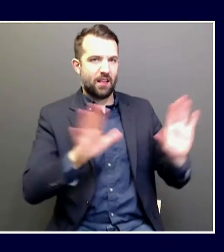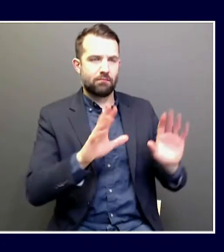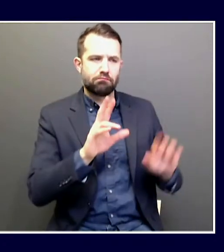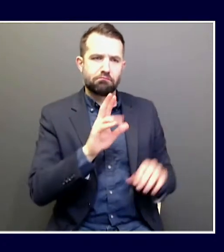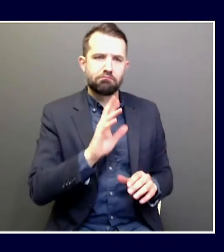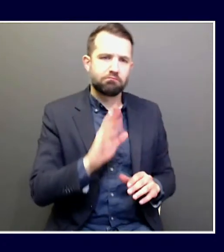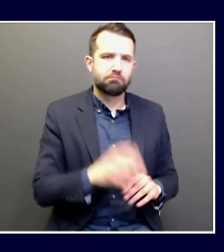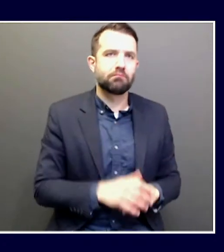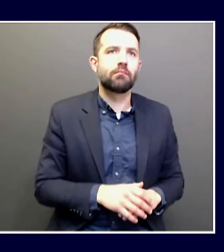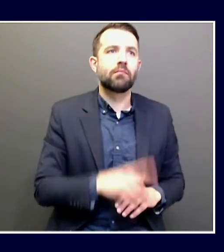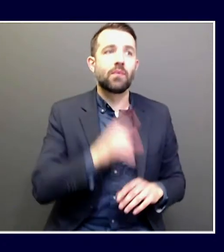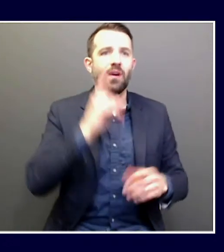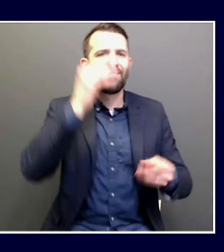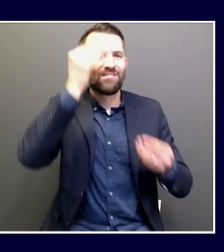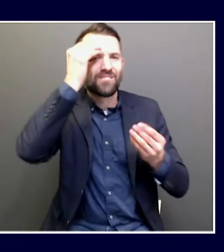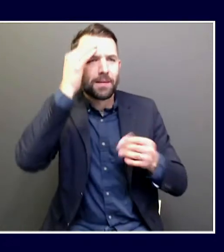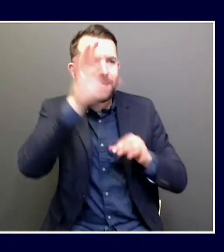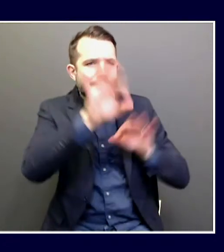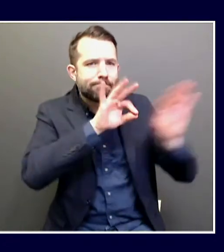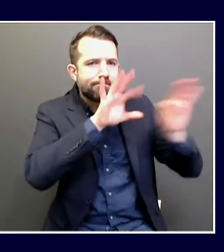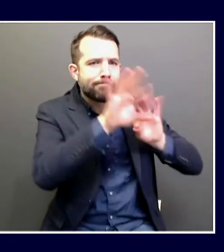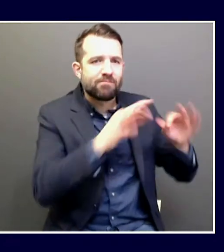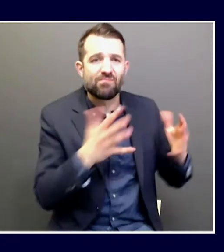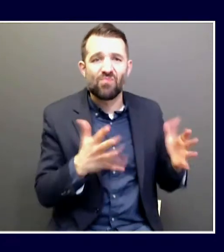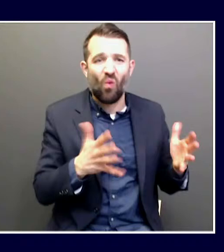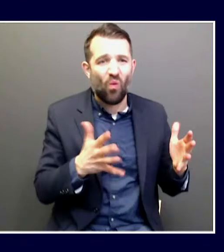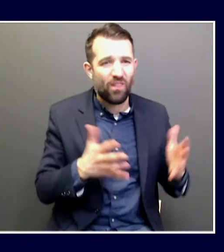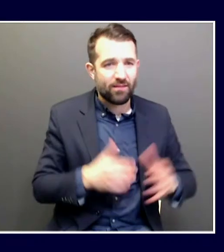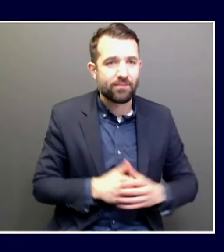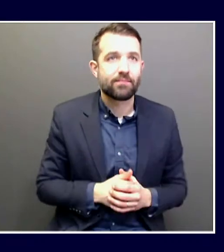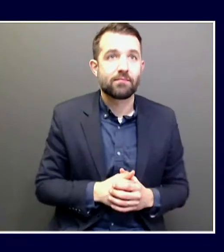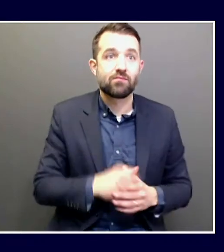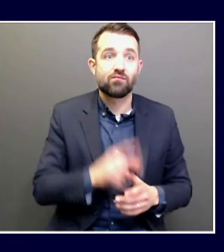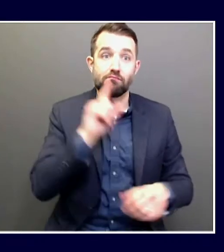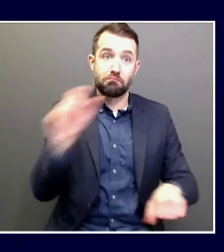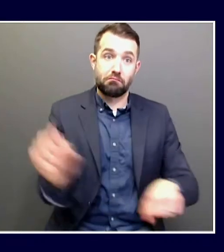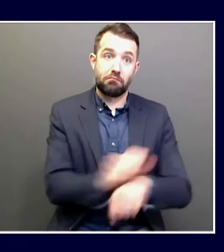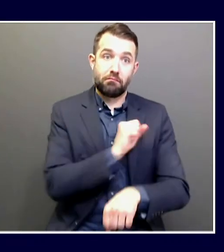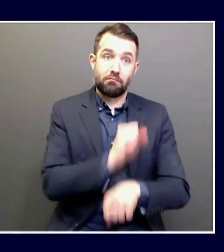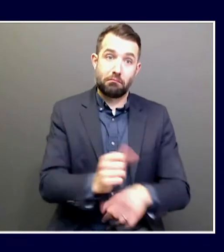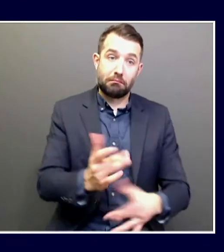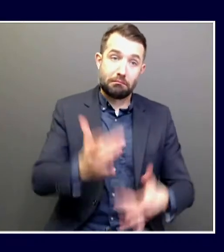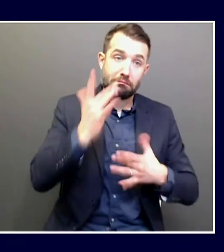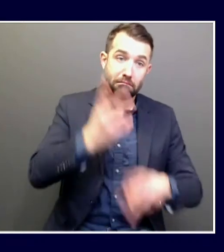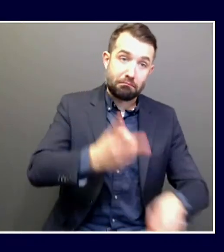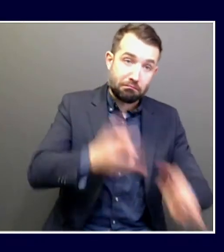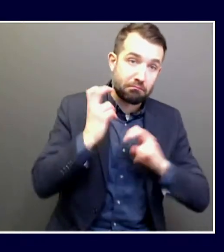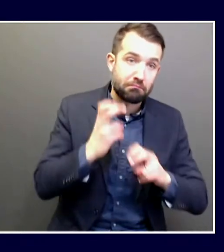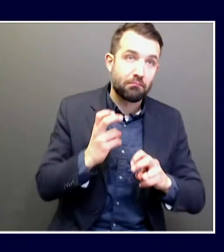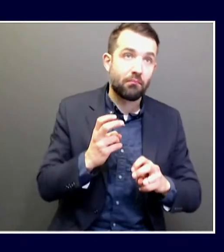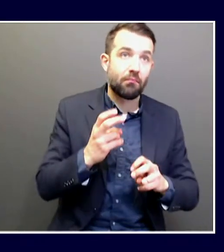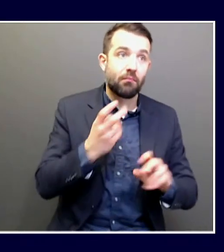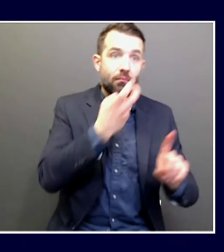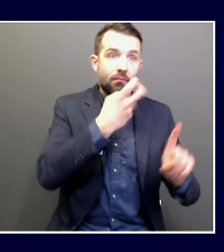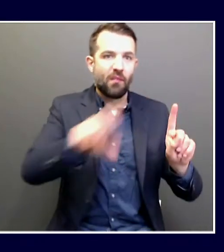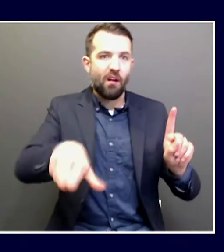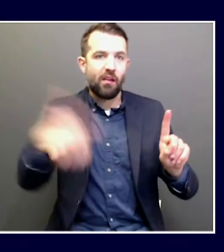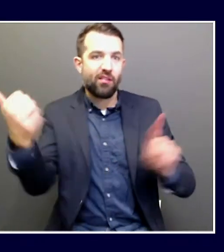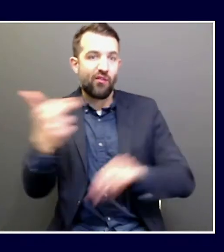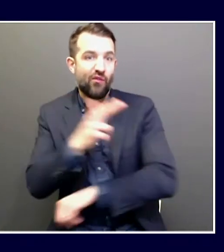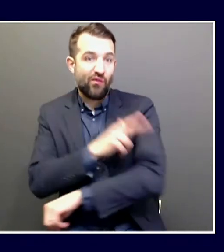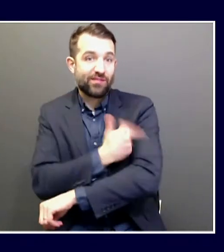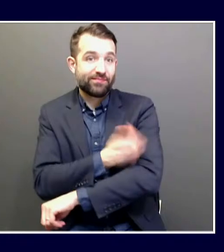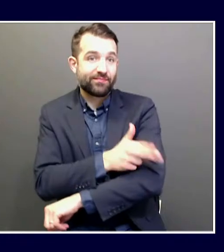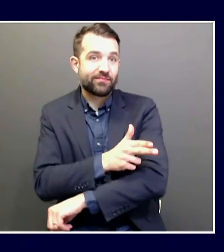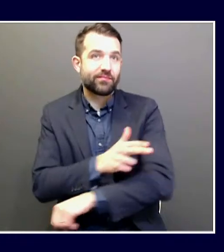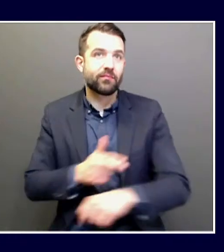sick, are transferred to larger hospitals in another city. So we may still have a good statewide picture of